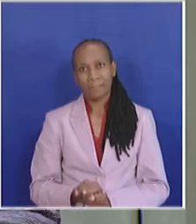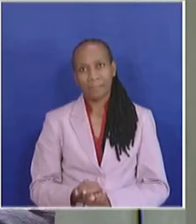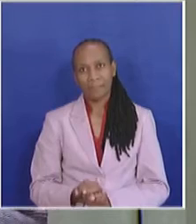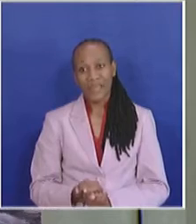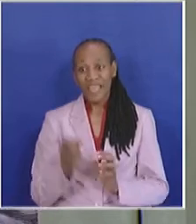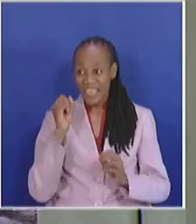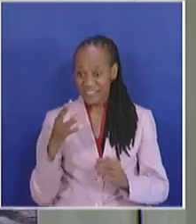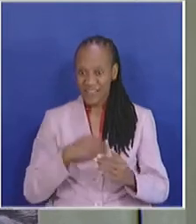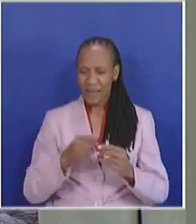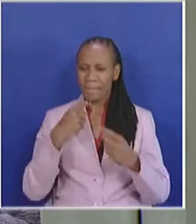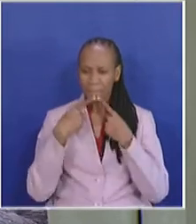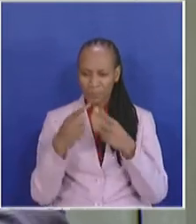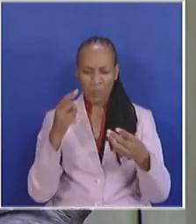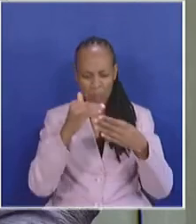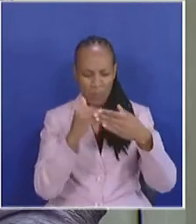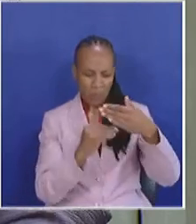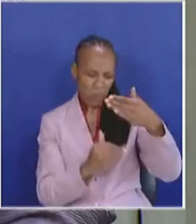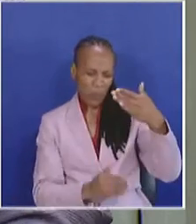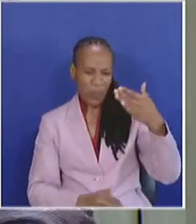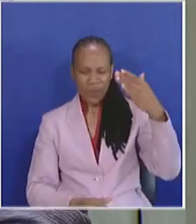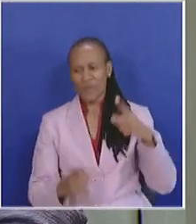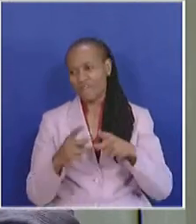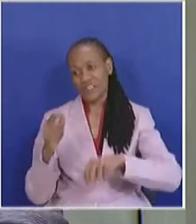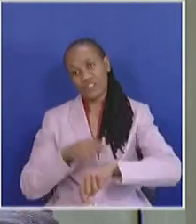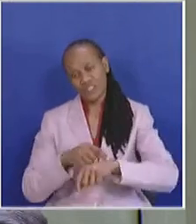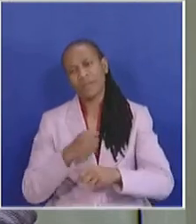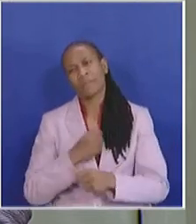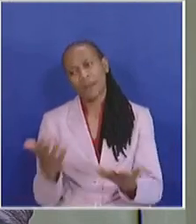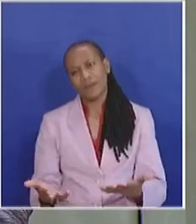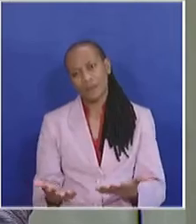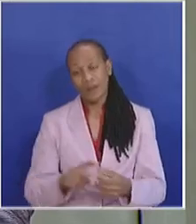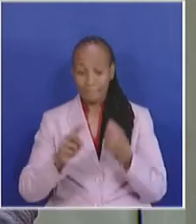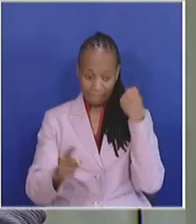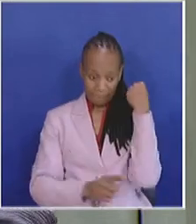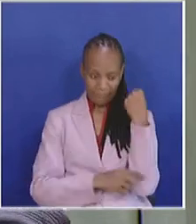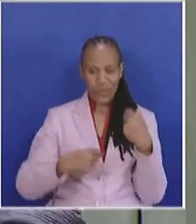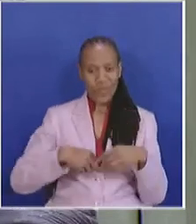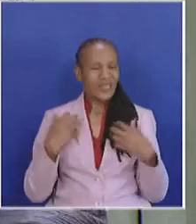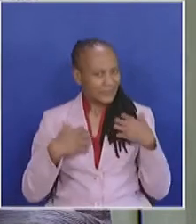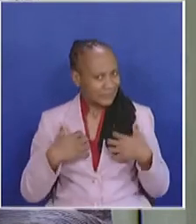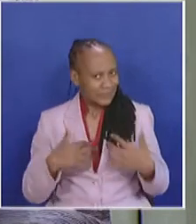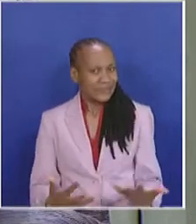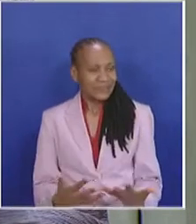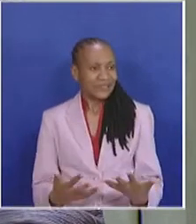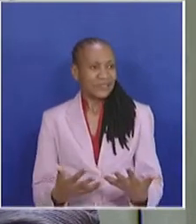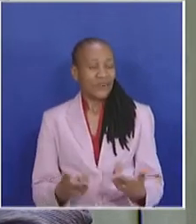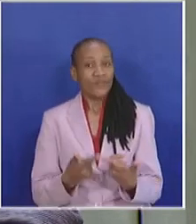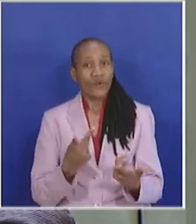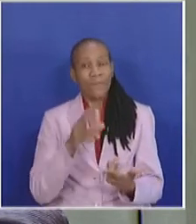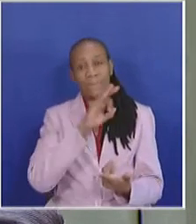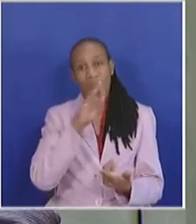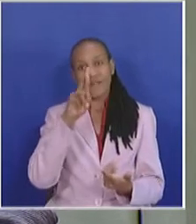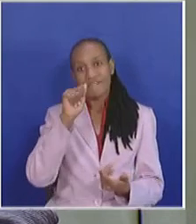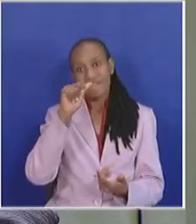whole day. Madam Chair, as we conclude, we are inspired by the wise words of Frantz Fanon